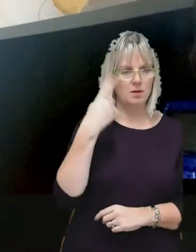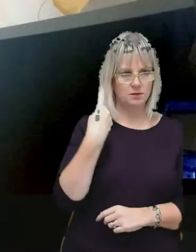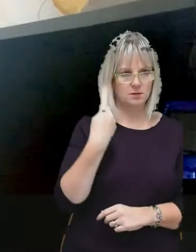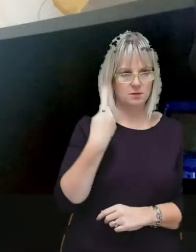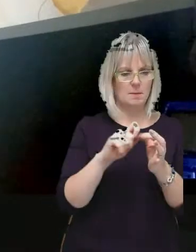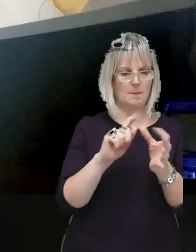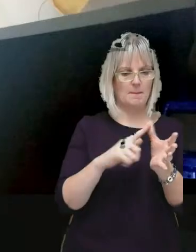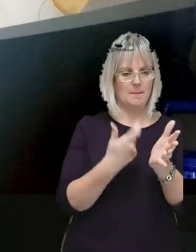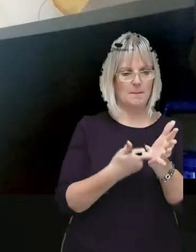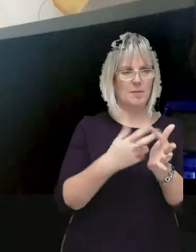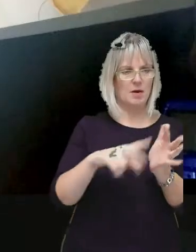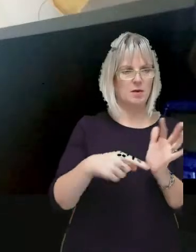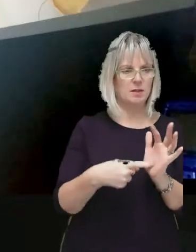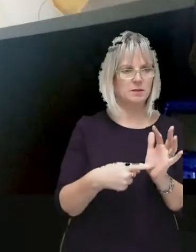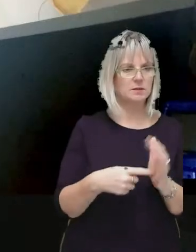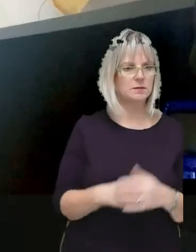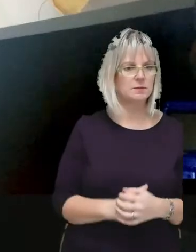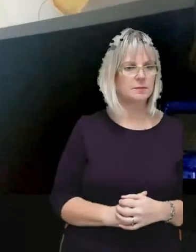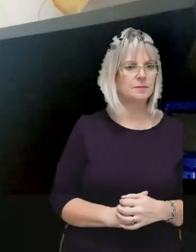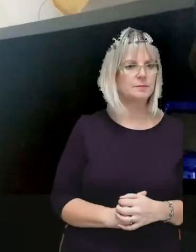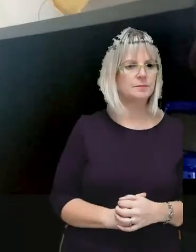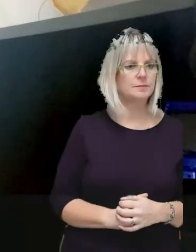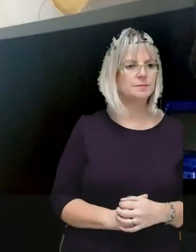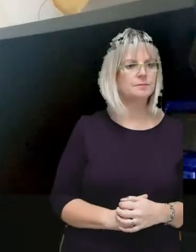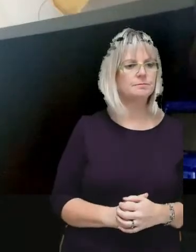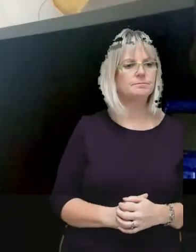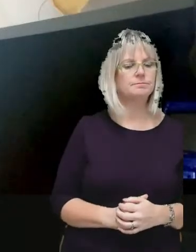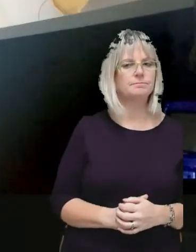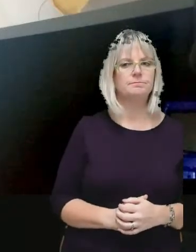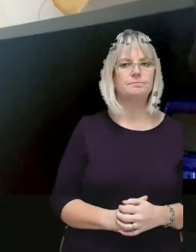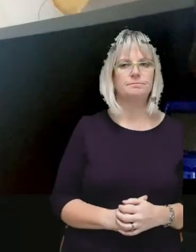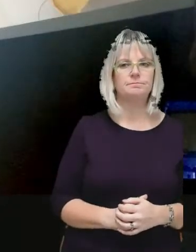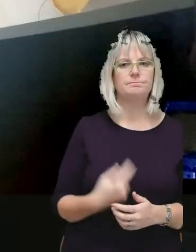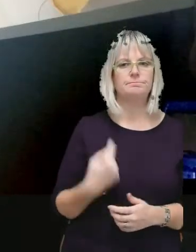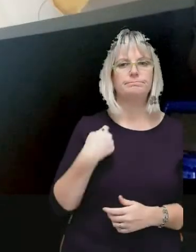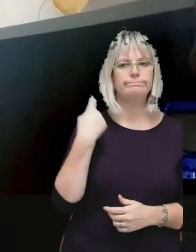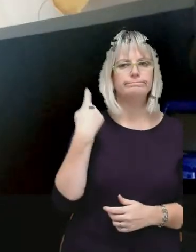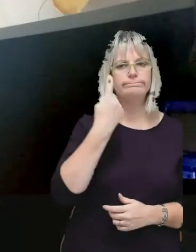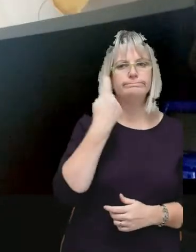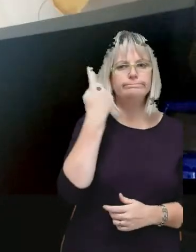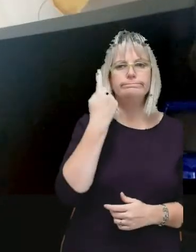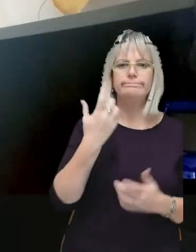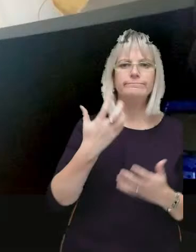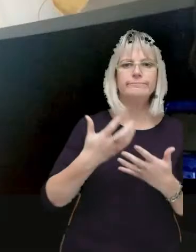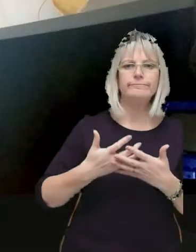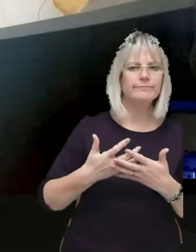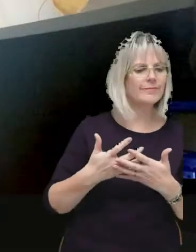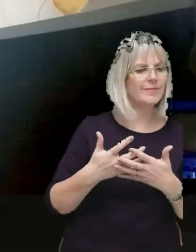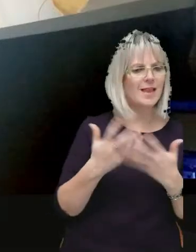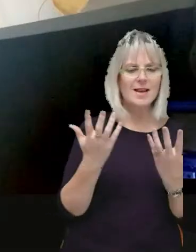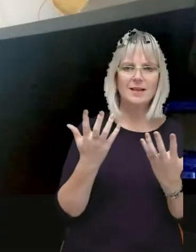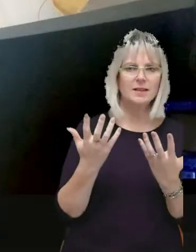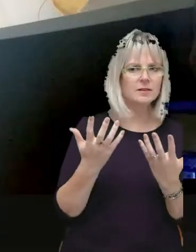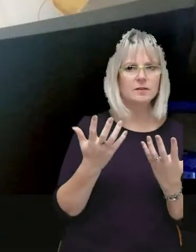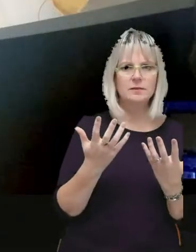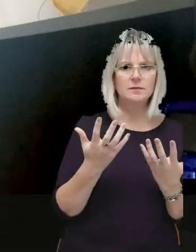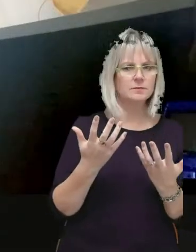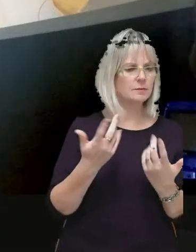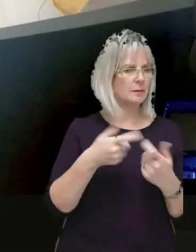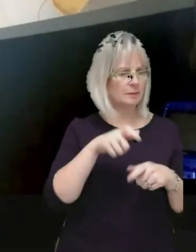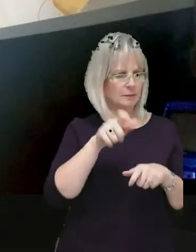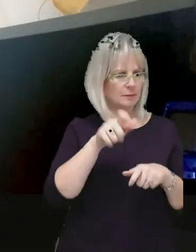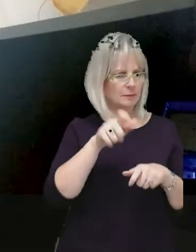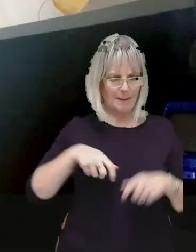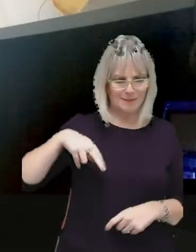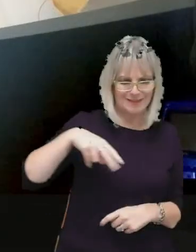in London, because enjoying a day without any car in the center of the city is the best experience I had so far. Thank you very much